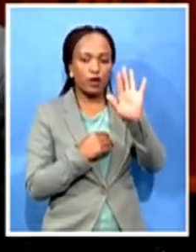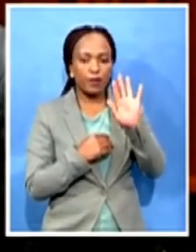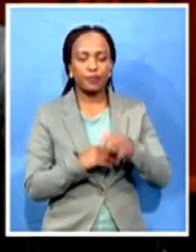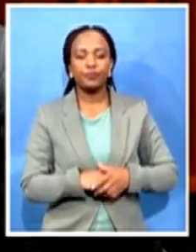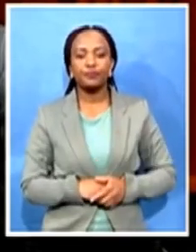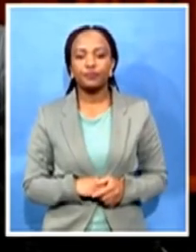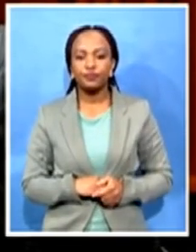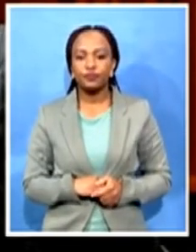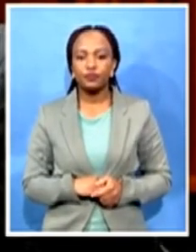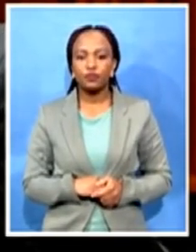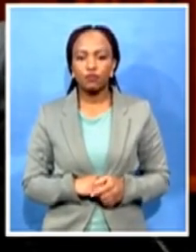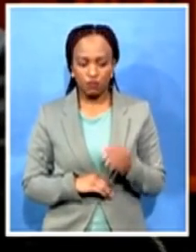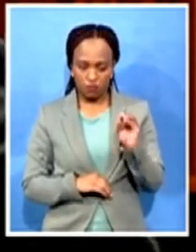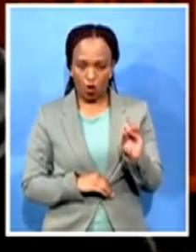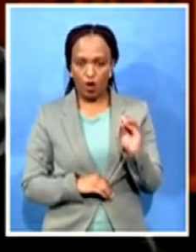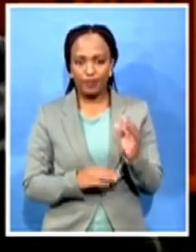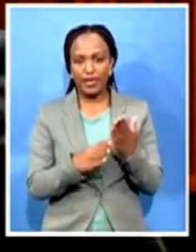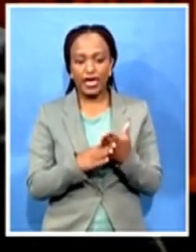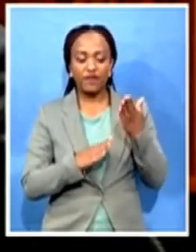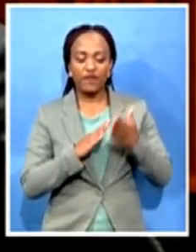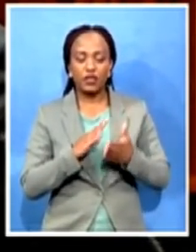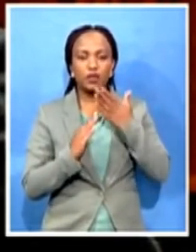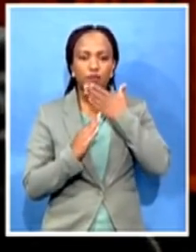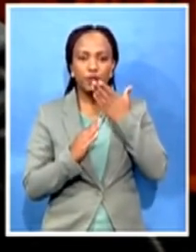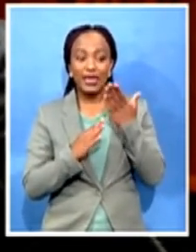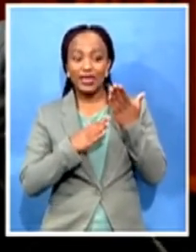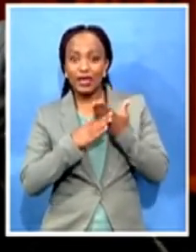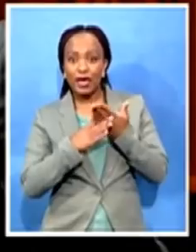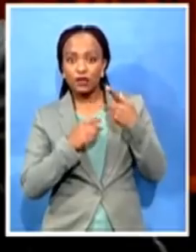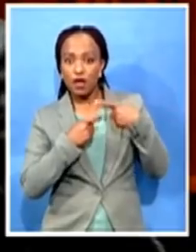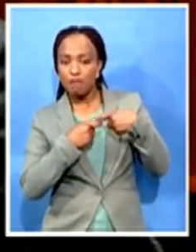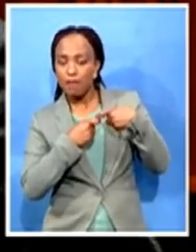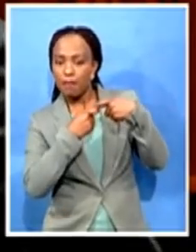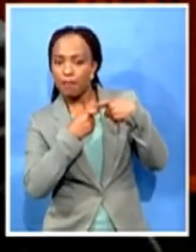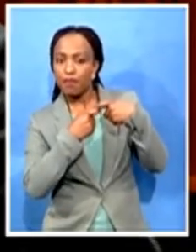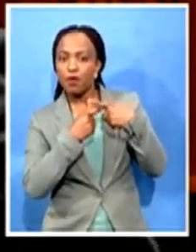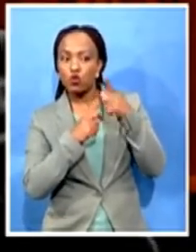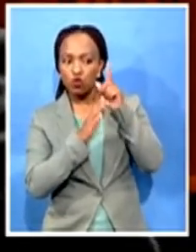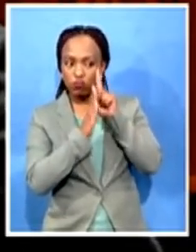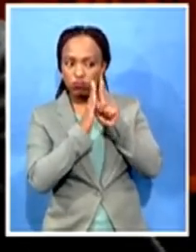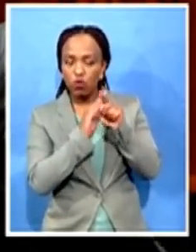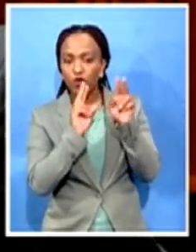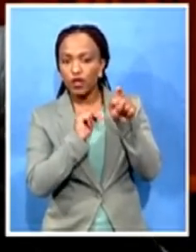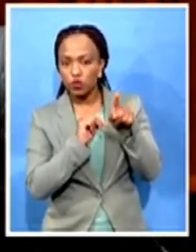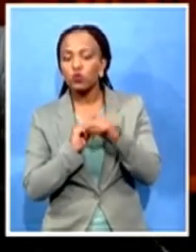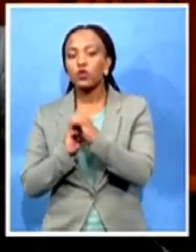Is that case currently on roll? Are you appearing in that matter? Yes, sir. And have you been released on bail? Yes, I